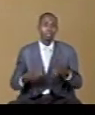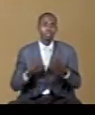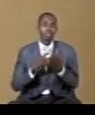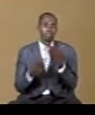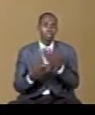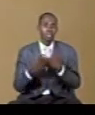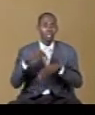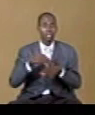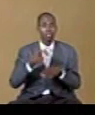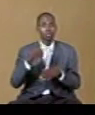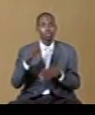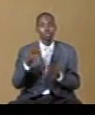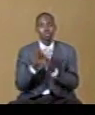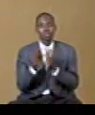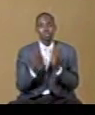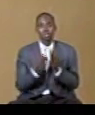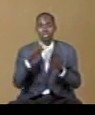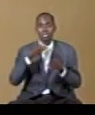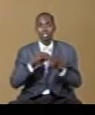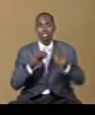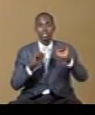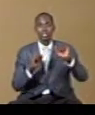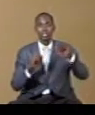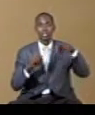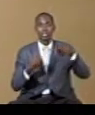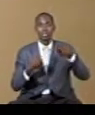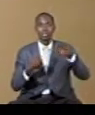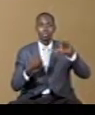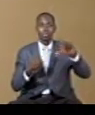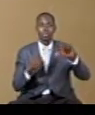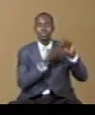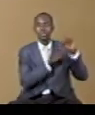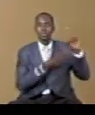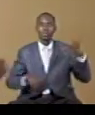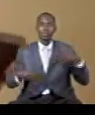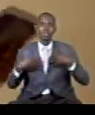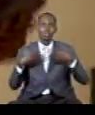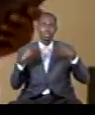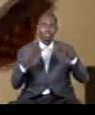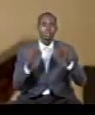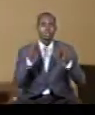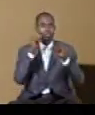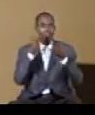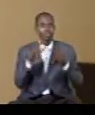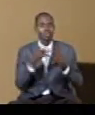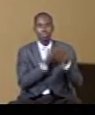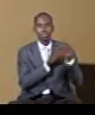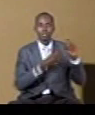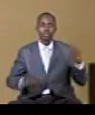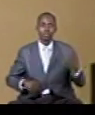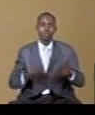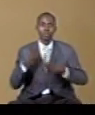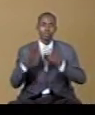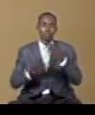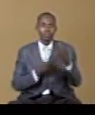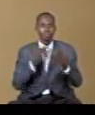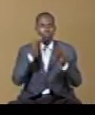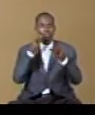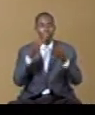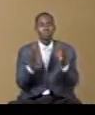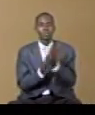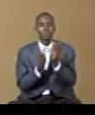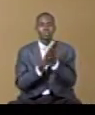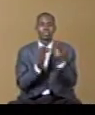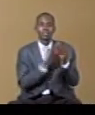Abeokuta in April, the Lord healed me. The Lord visited me. Praise the